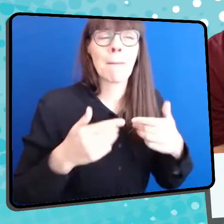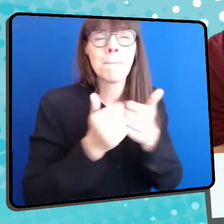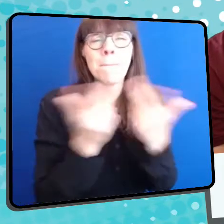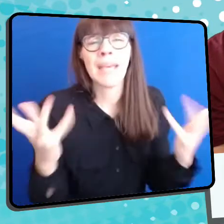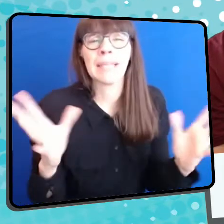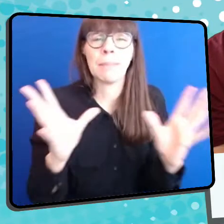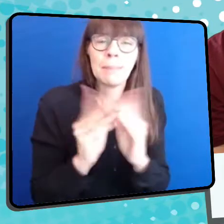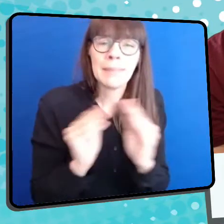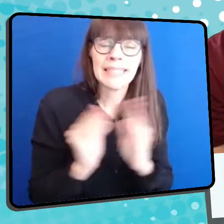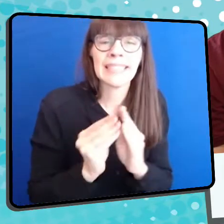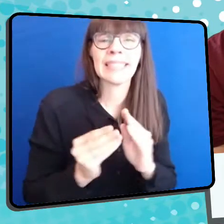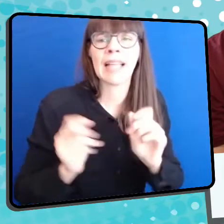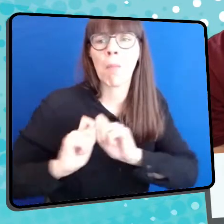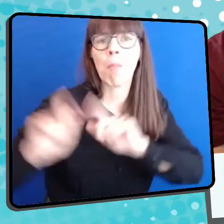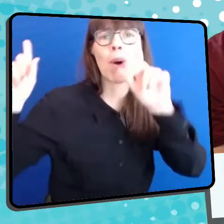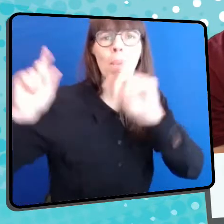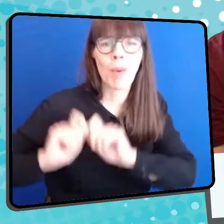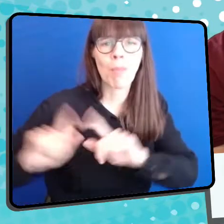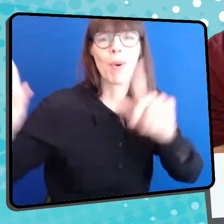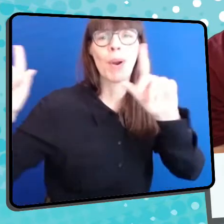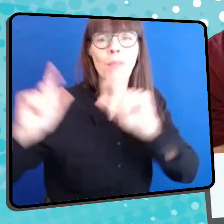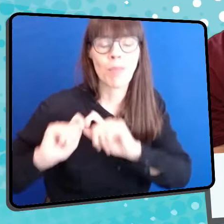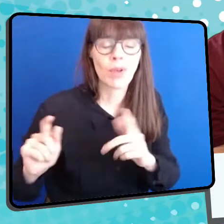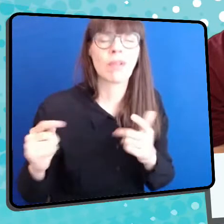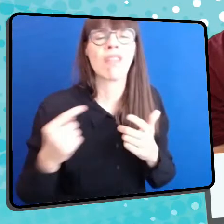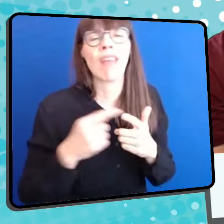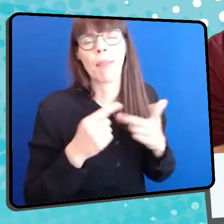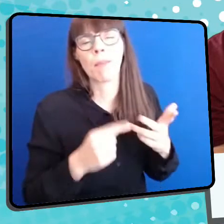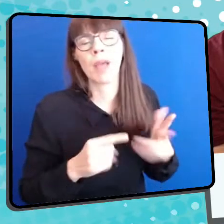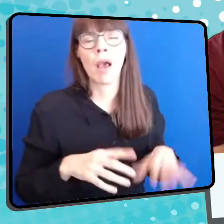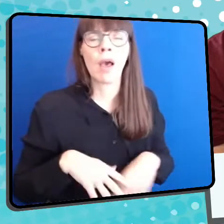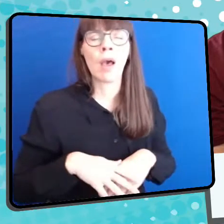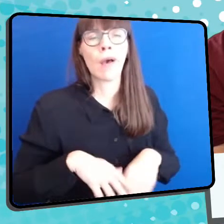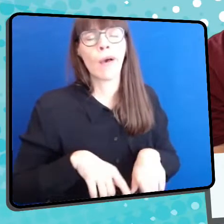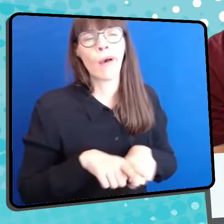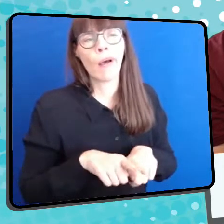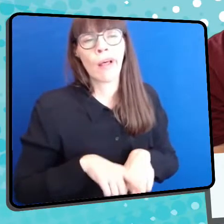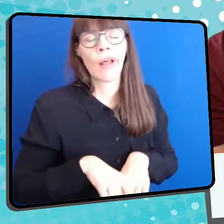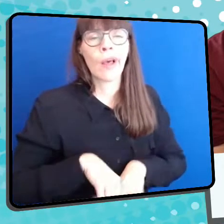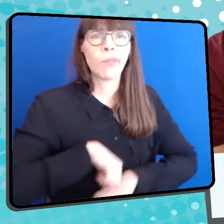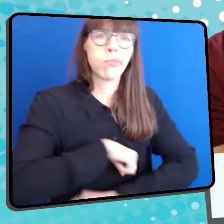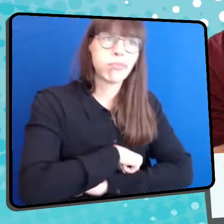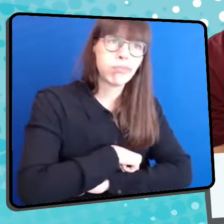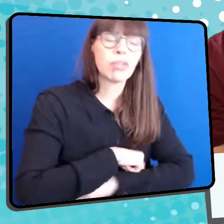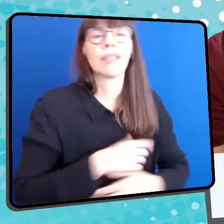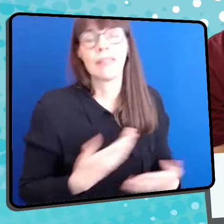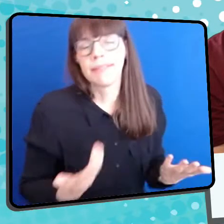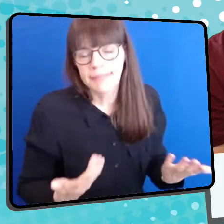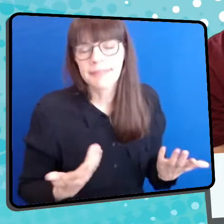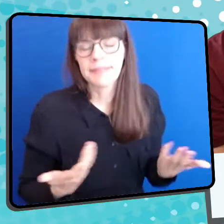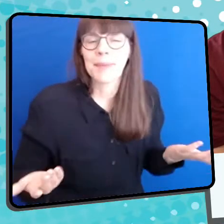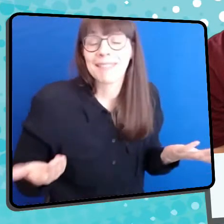couple of weeks. So that's a little bit disappointing at times when it's not just all AI and really cool stuff, but yeah.